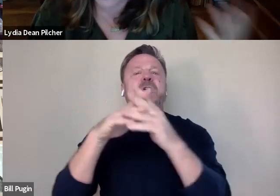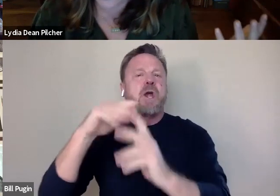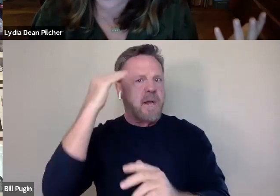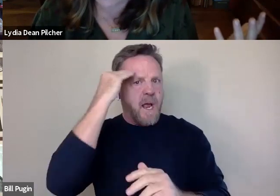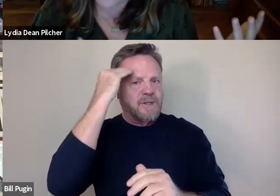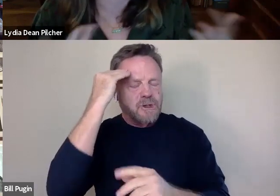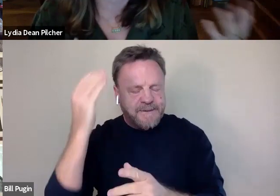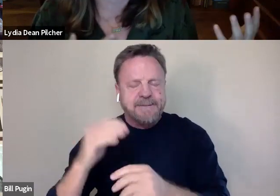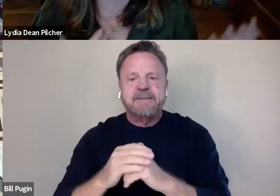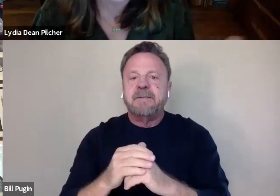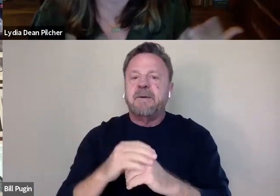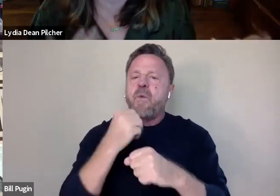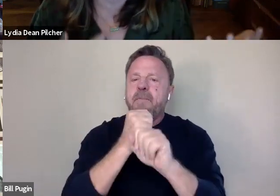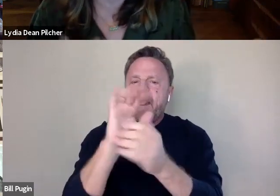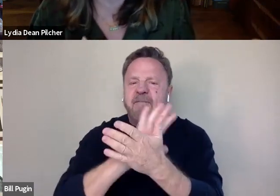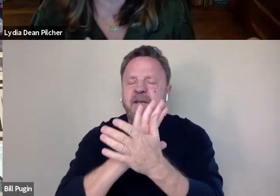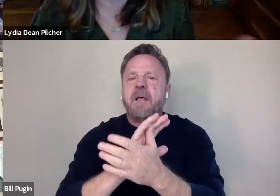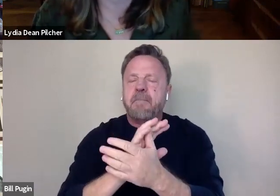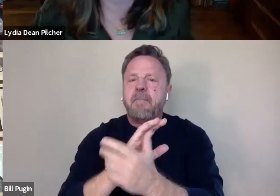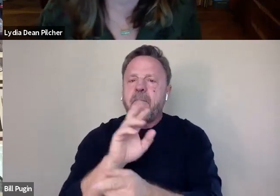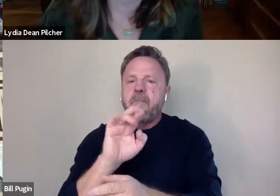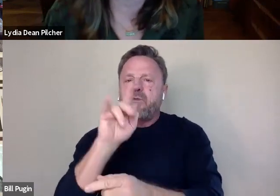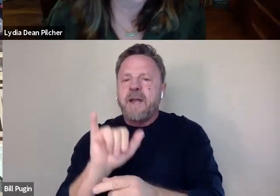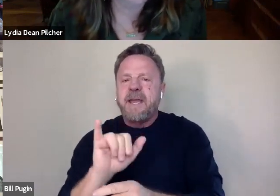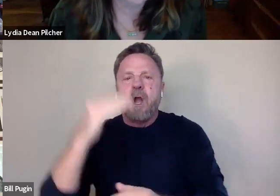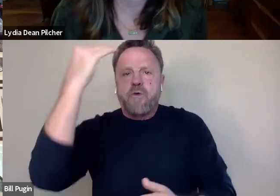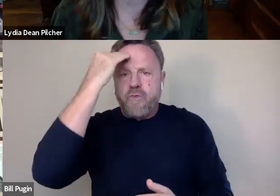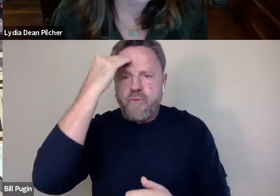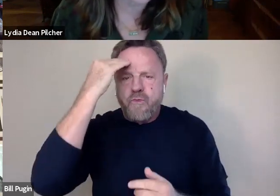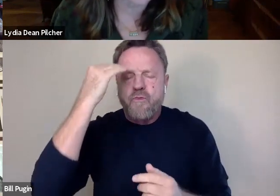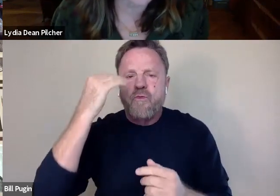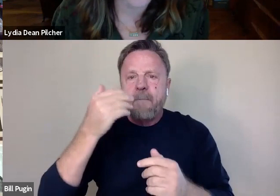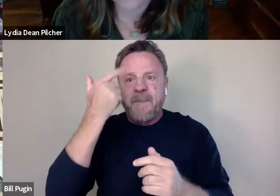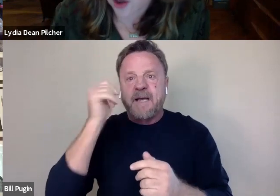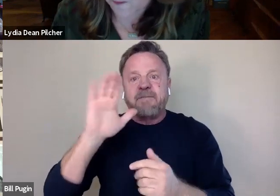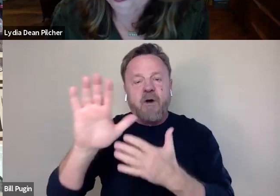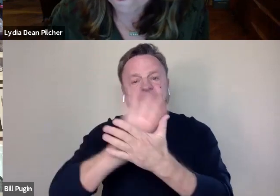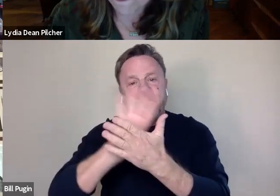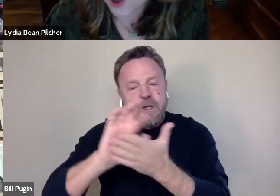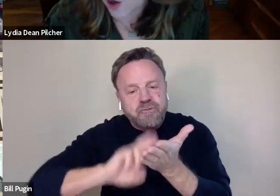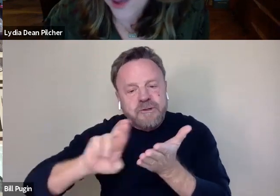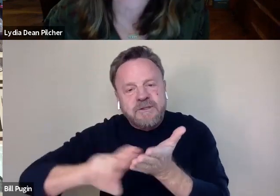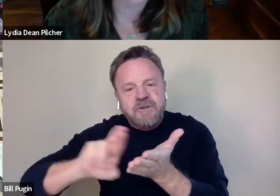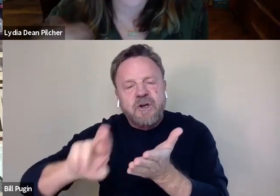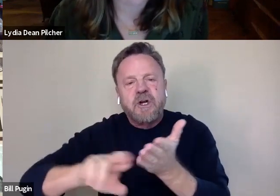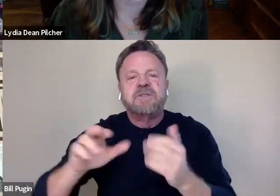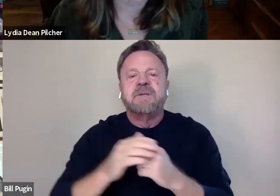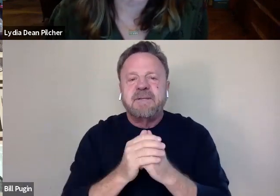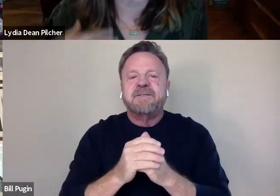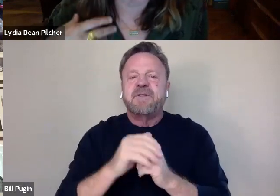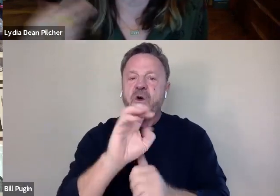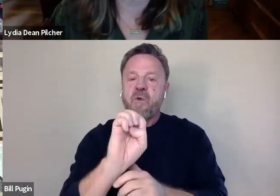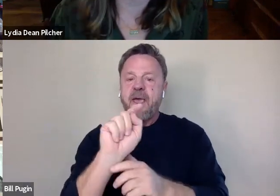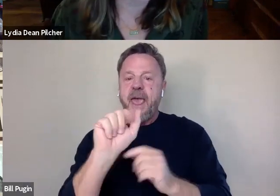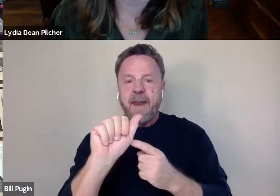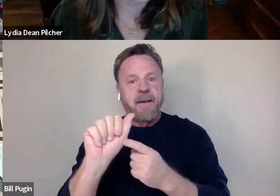was really something that Brittany was very attuned to because of her footage research. And so, you know, Etta's a character